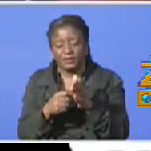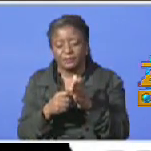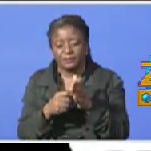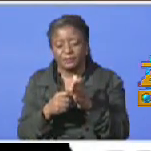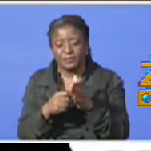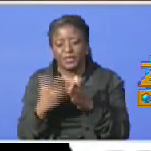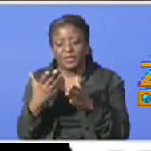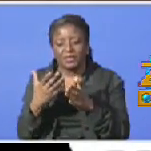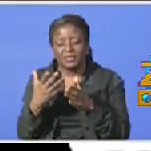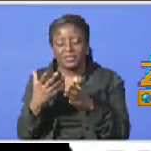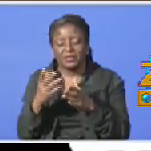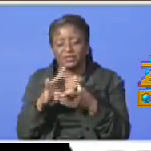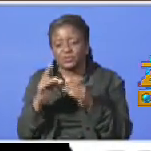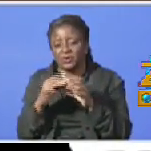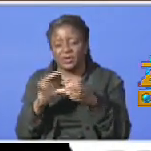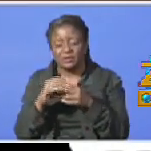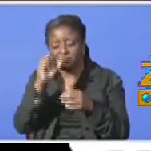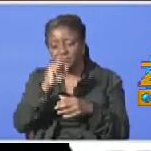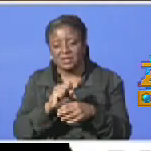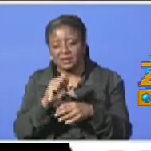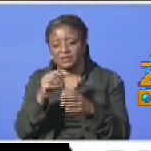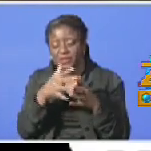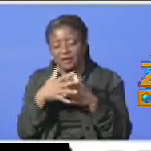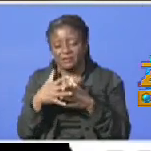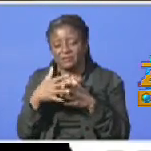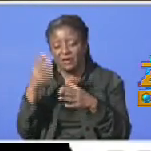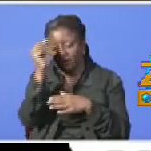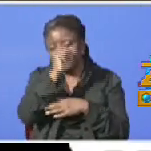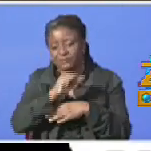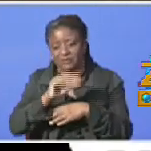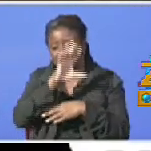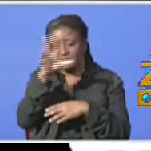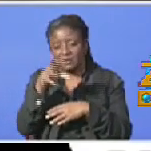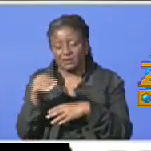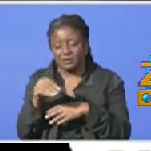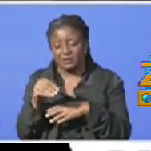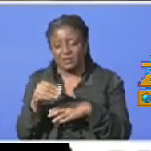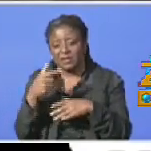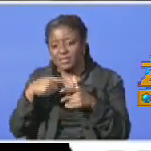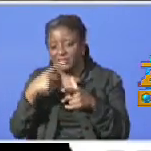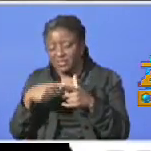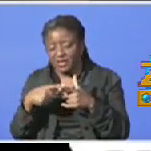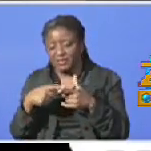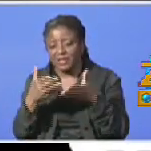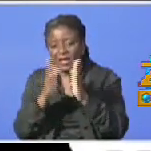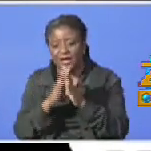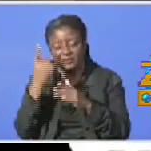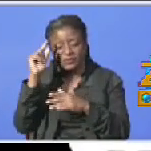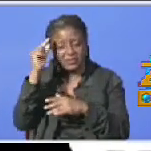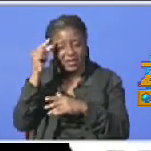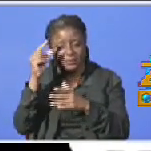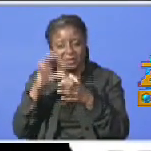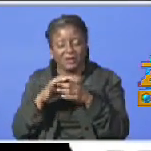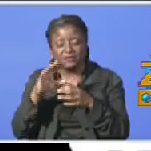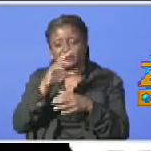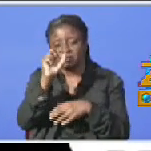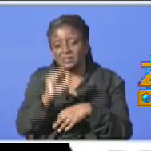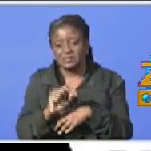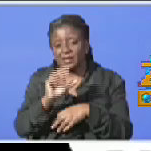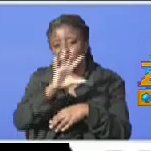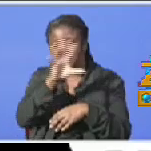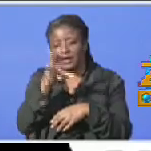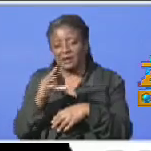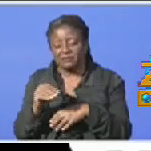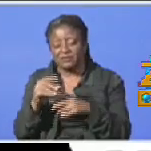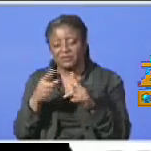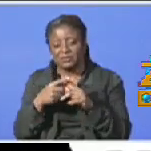Accord. At the time, members of CHOGM called on the government of South Africa to dismantle its apartheid policy and enter into